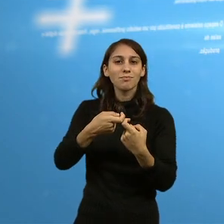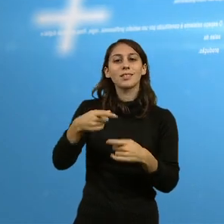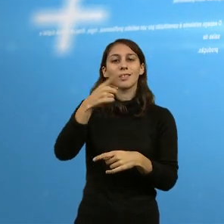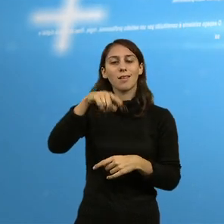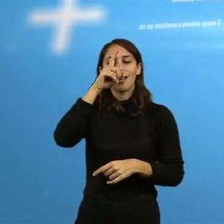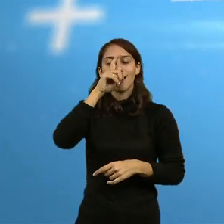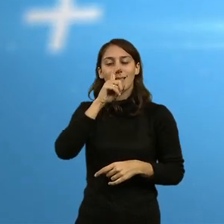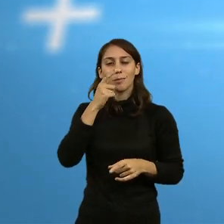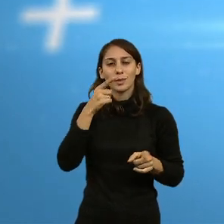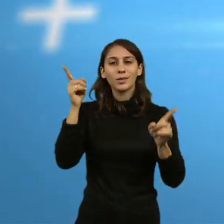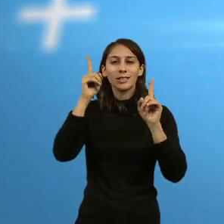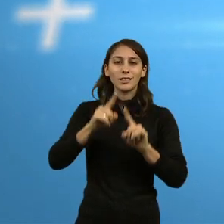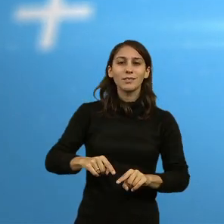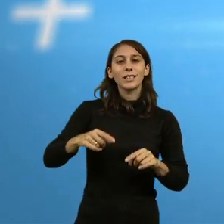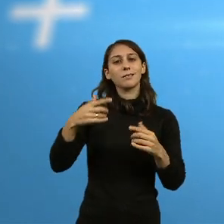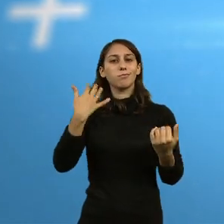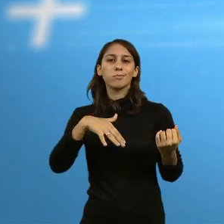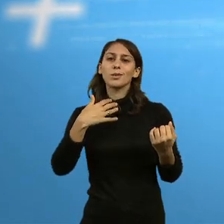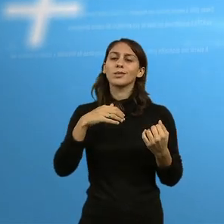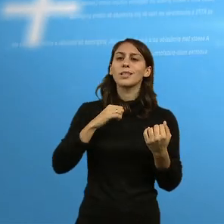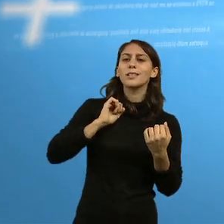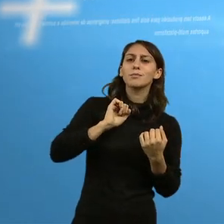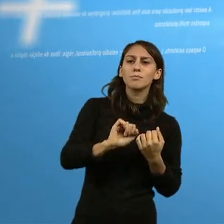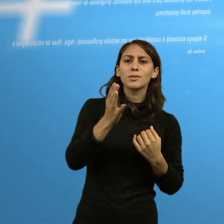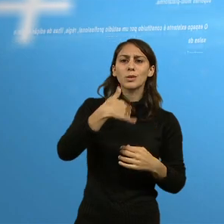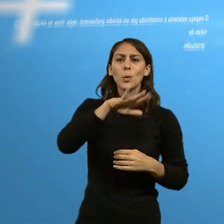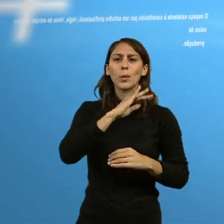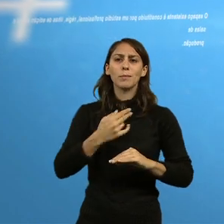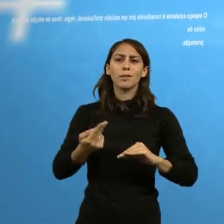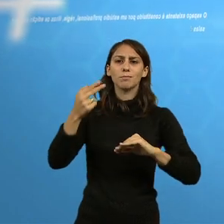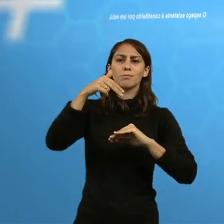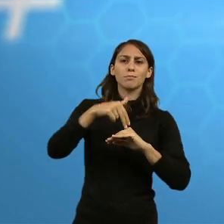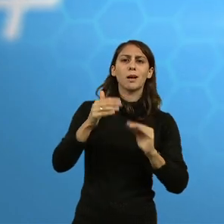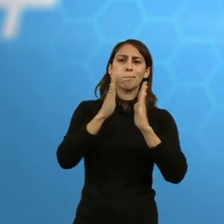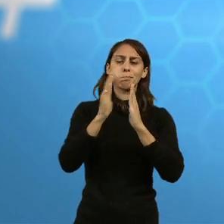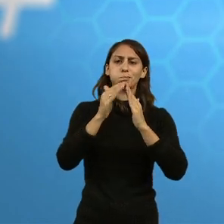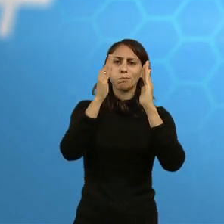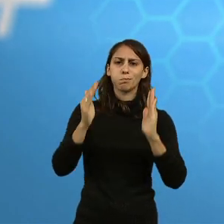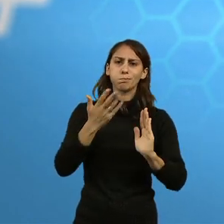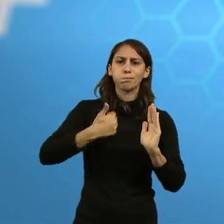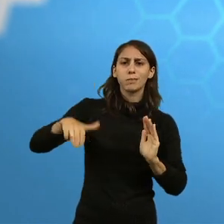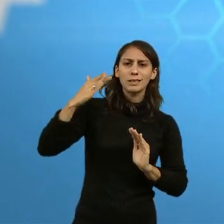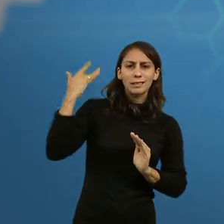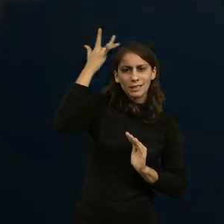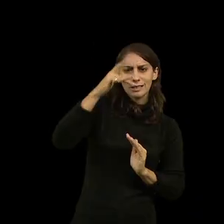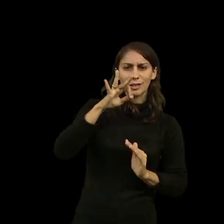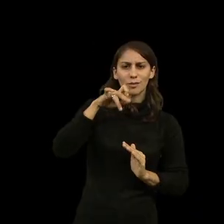de apresentação de cinemática em Coimbra, que teve lugar na antiga igreja do Convento São Francisco no ano